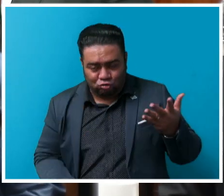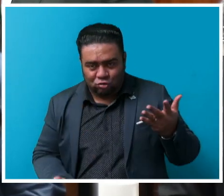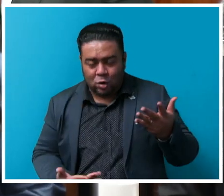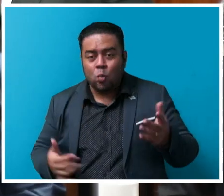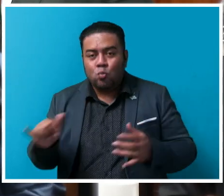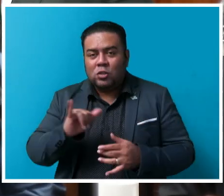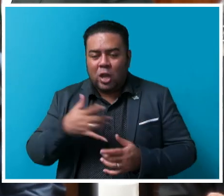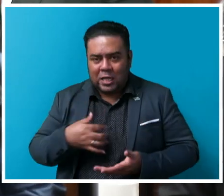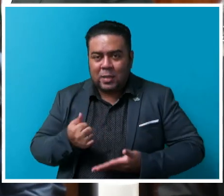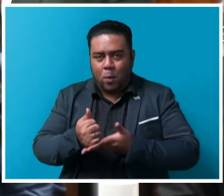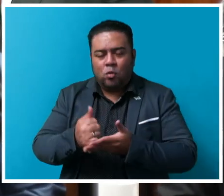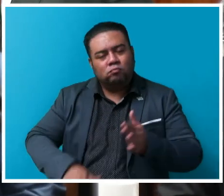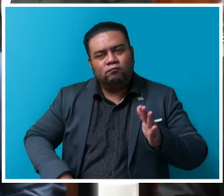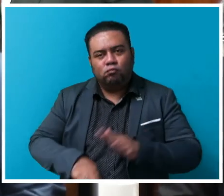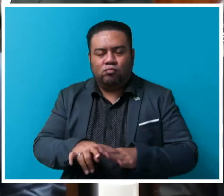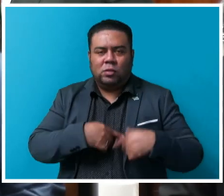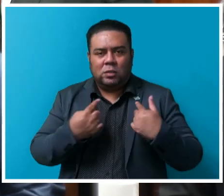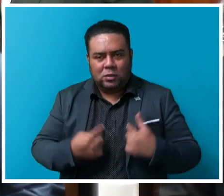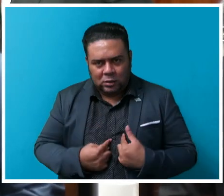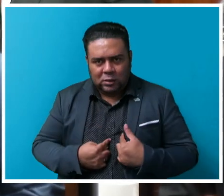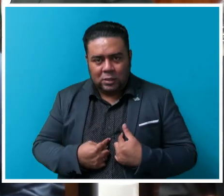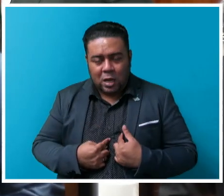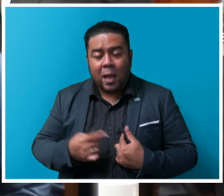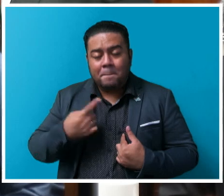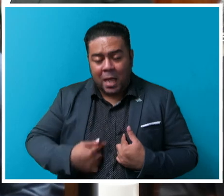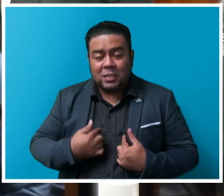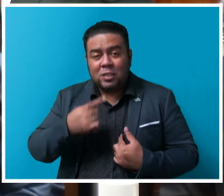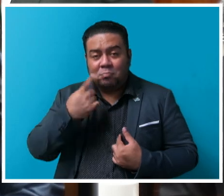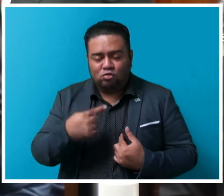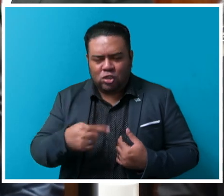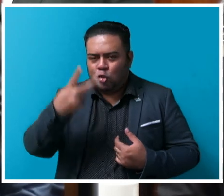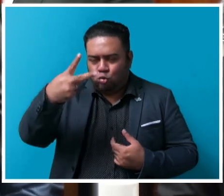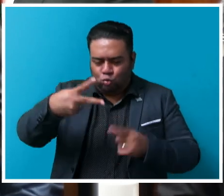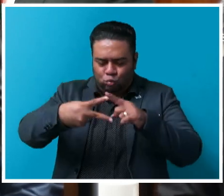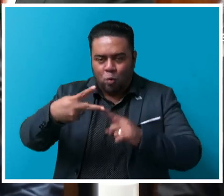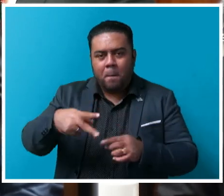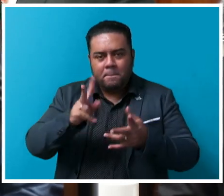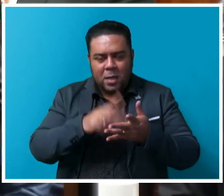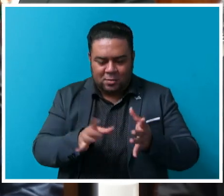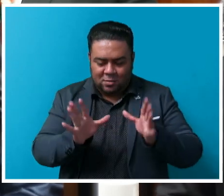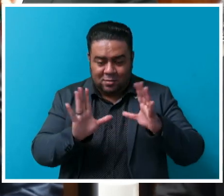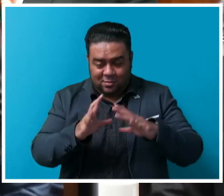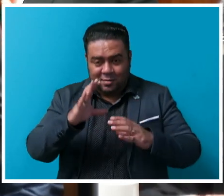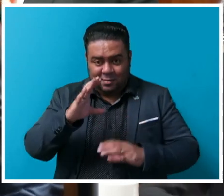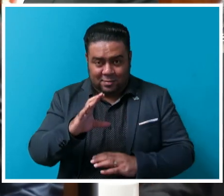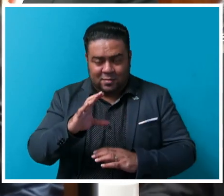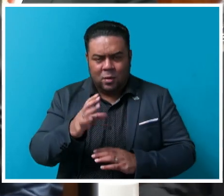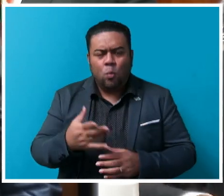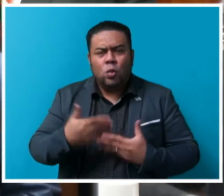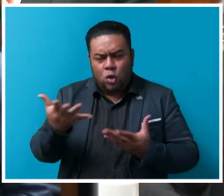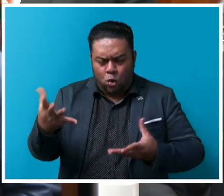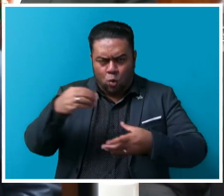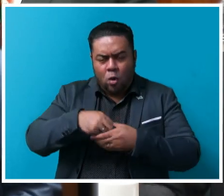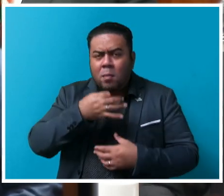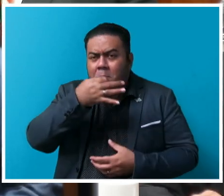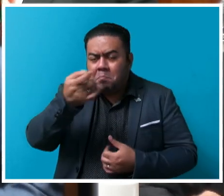support wholeheartedly. My speech is in two distinct parts. With your indulgence, sir, I